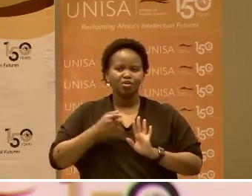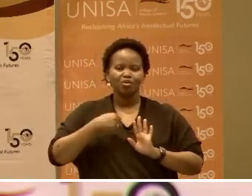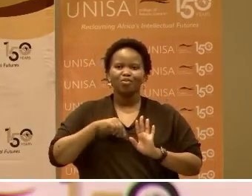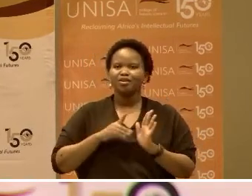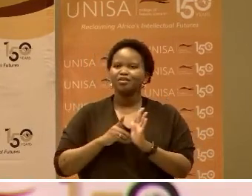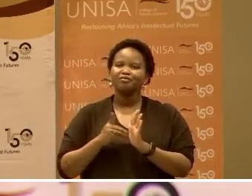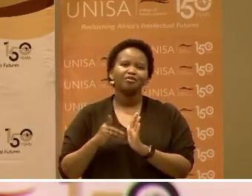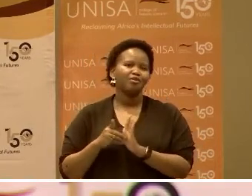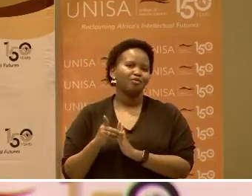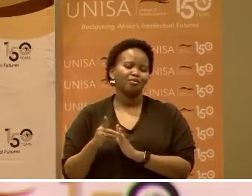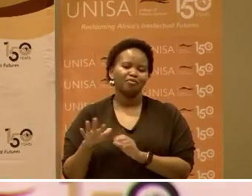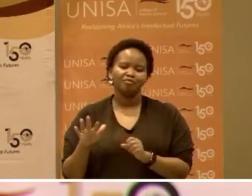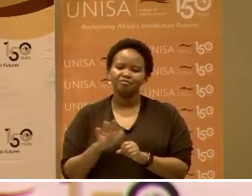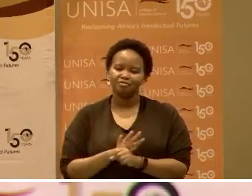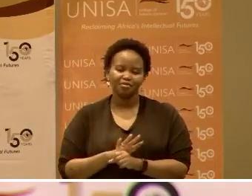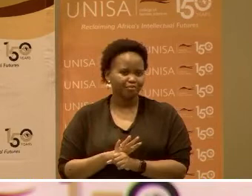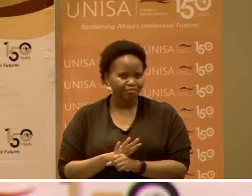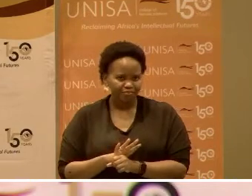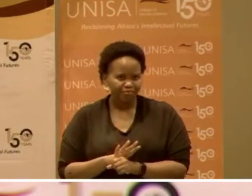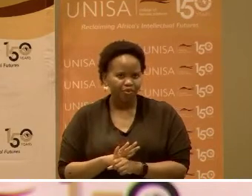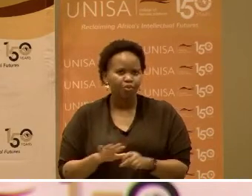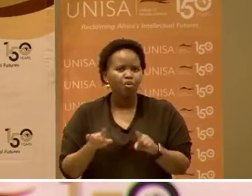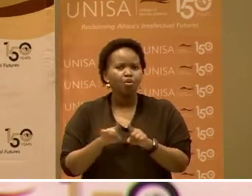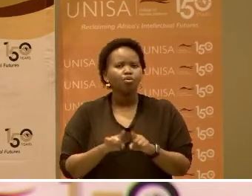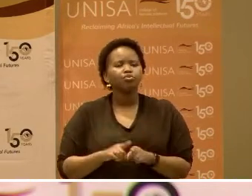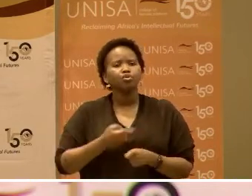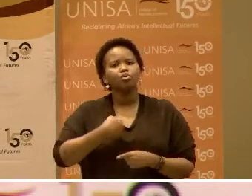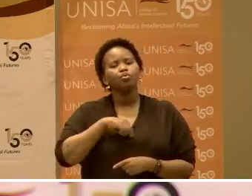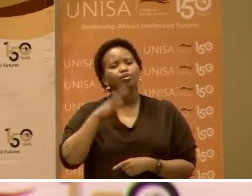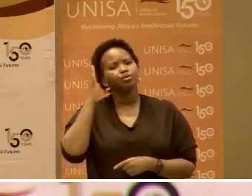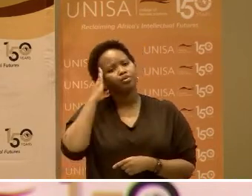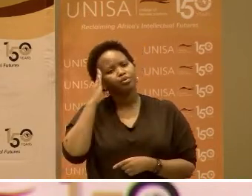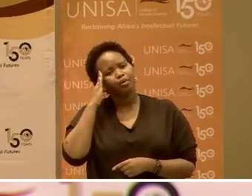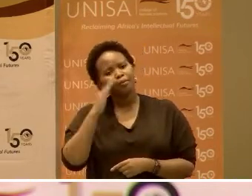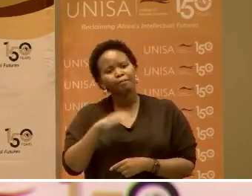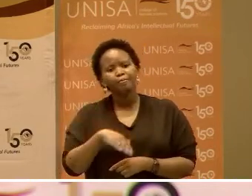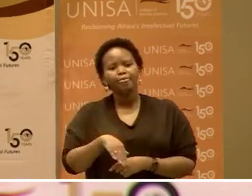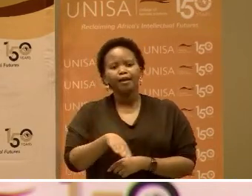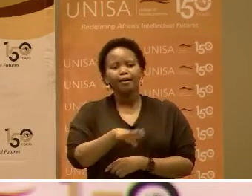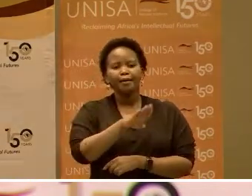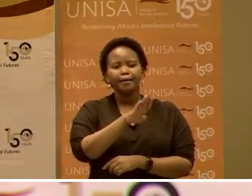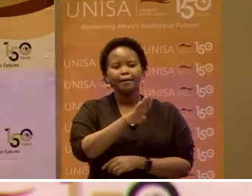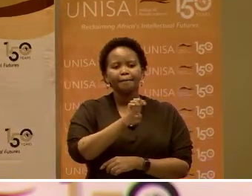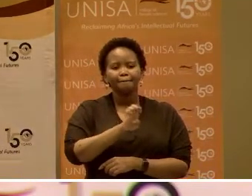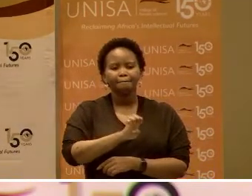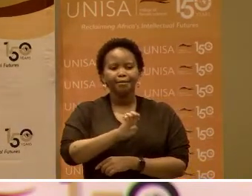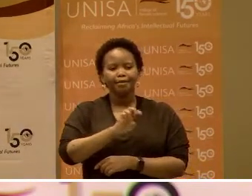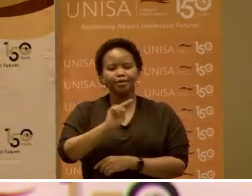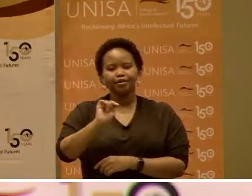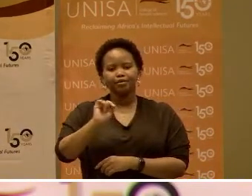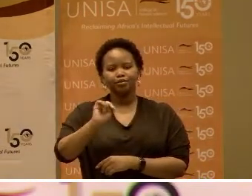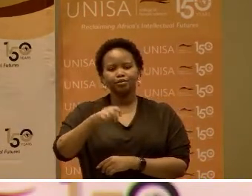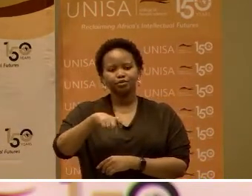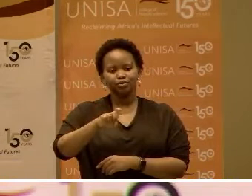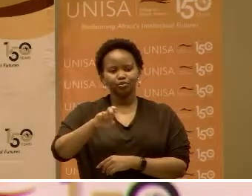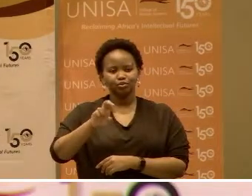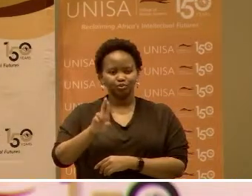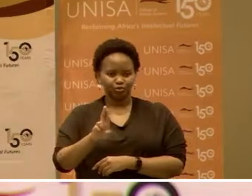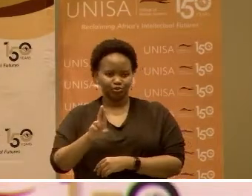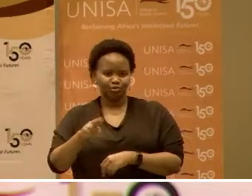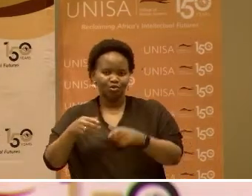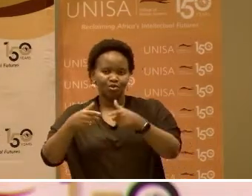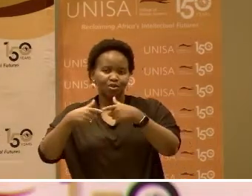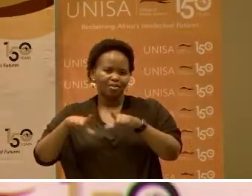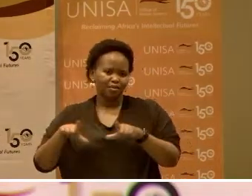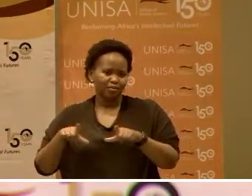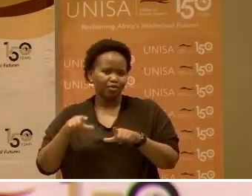We know the case of the Ngu language, where the last known speaker of the language is